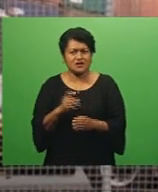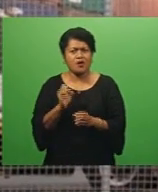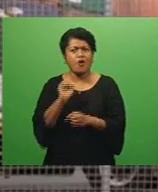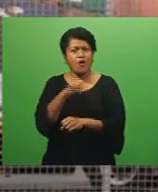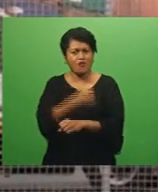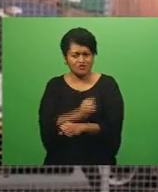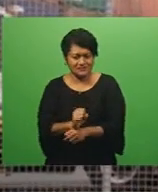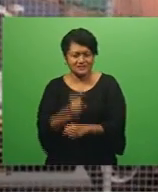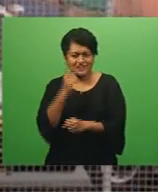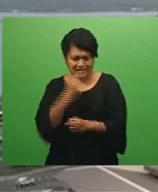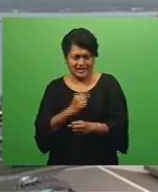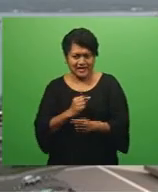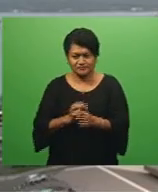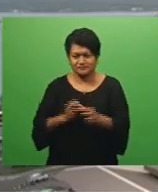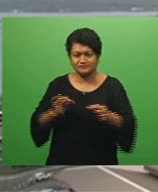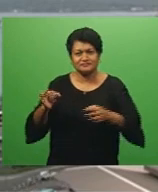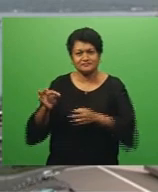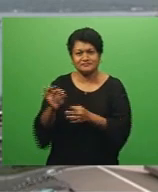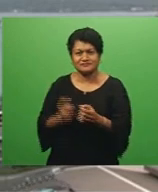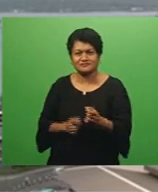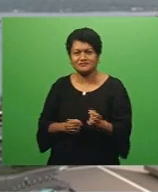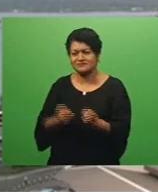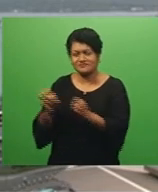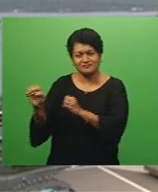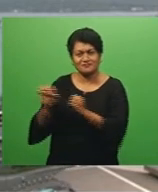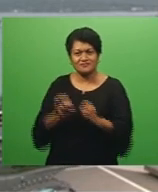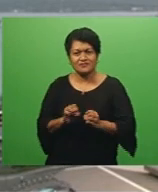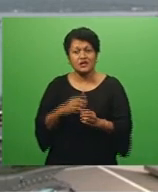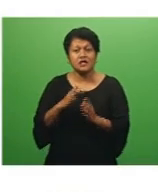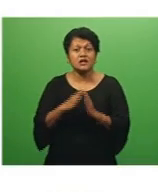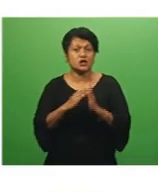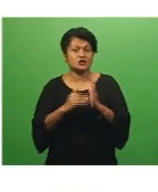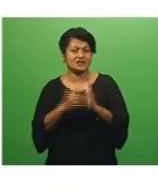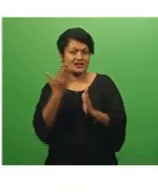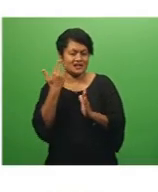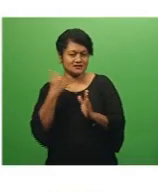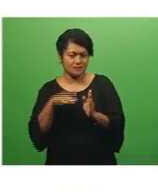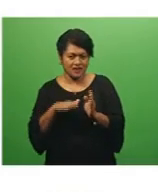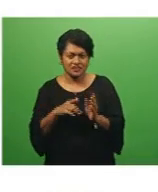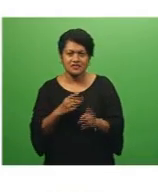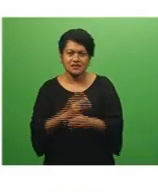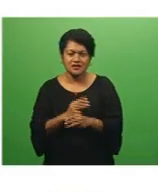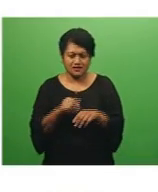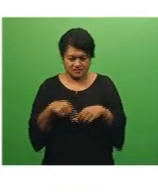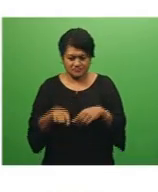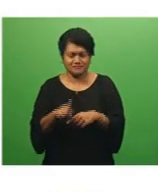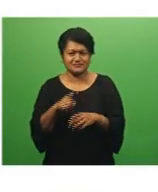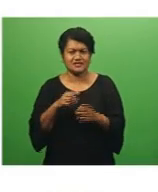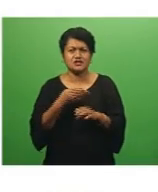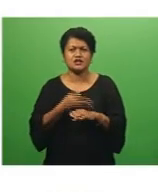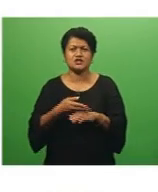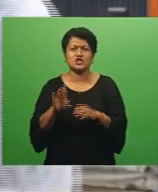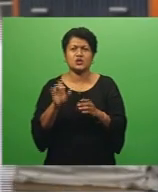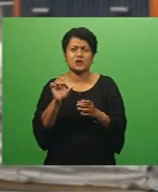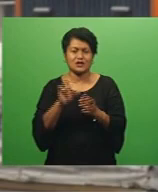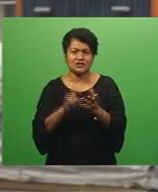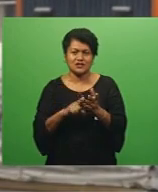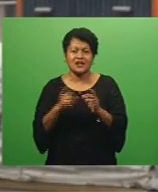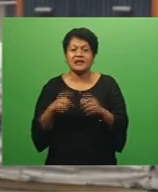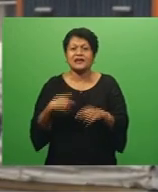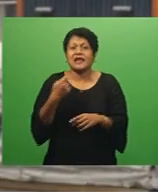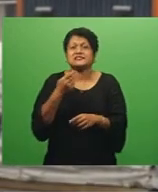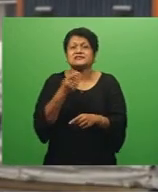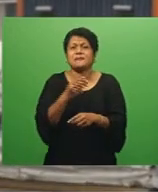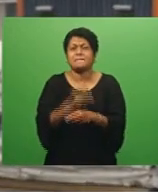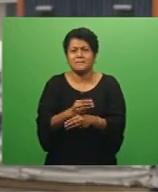trade. Last month we focused on New Zealand, this month we have with New Caledonia, next month we're doing with Australia, and then we'll subsequent